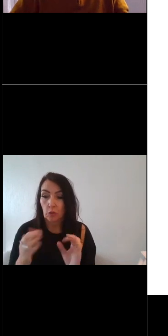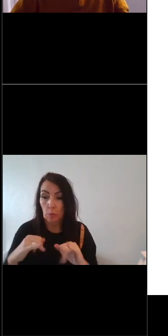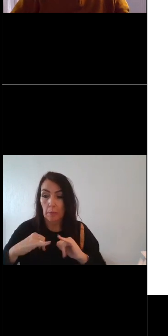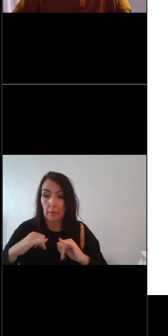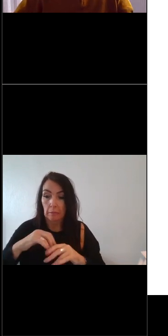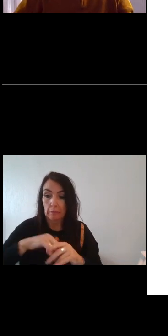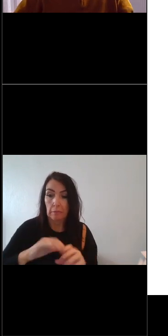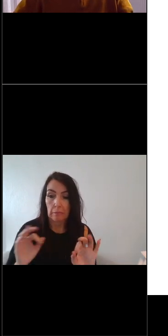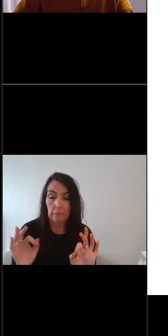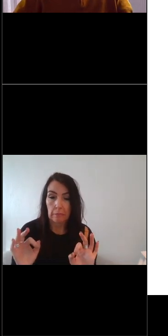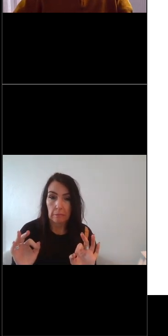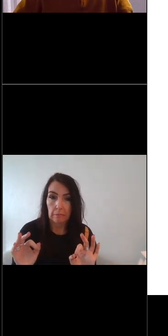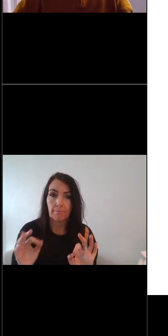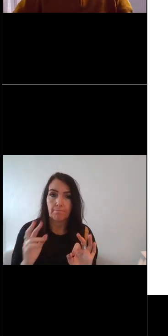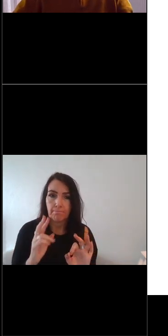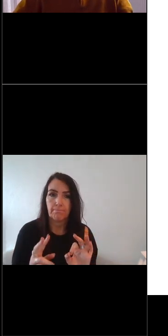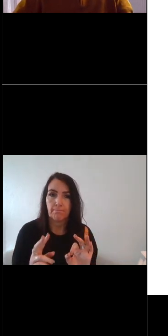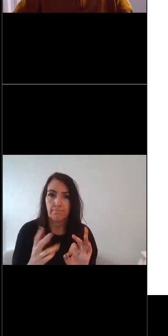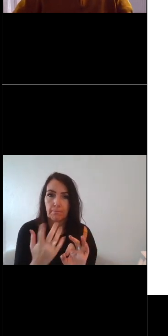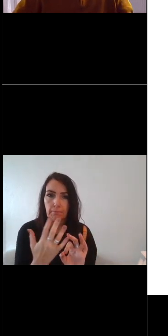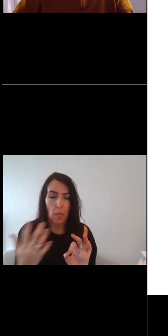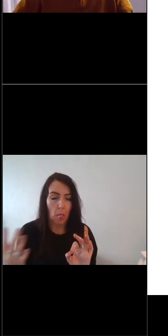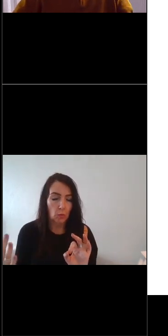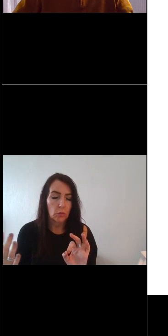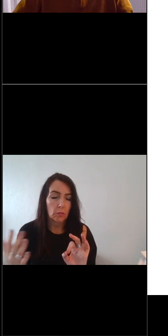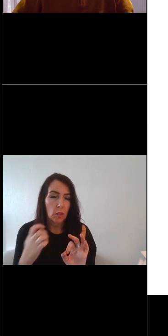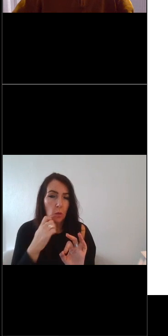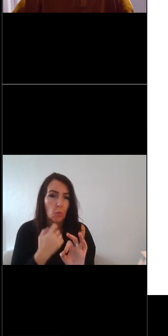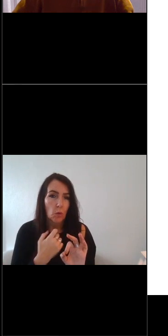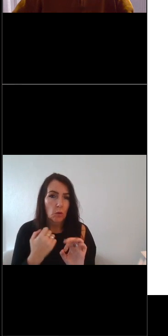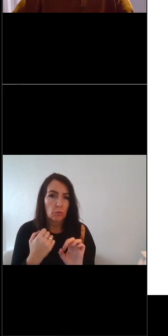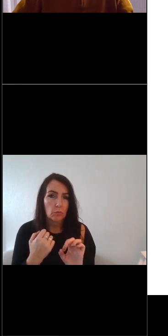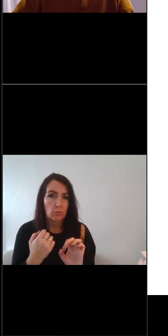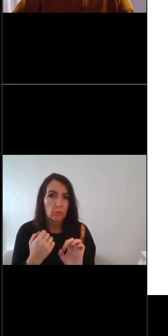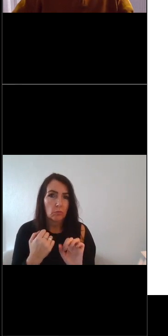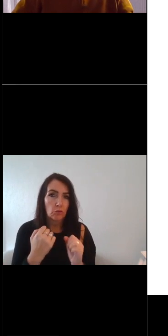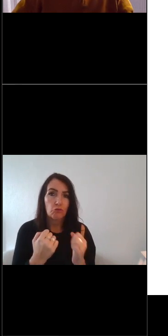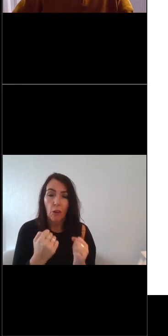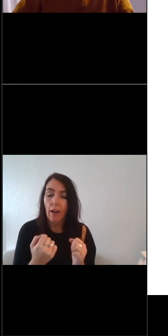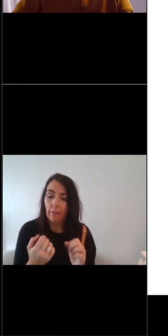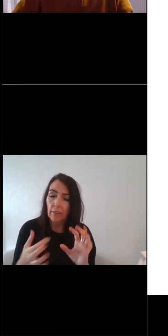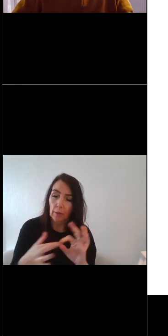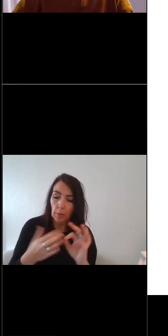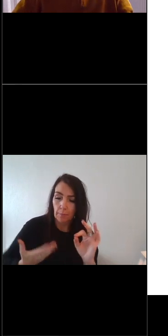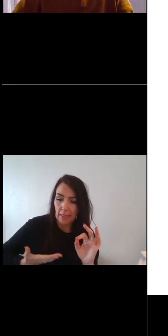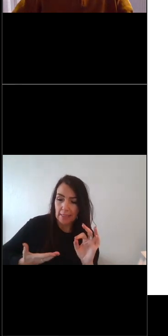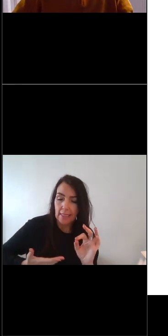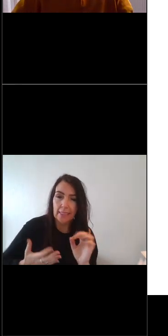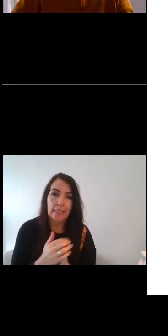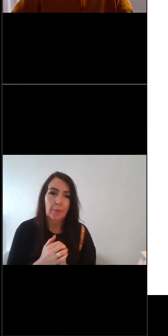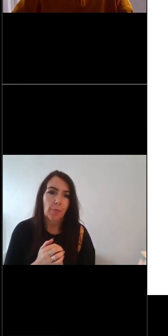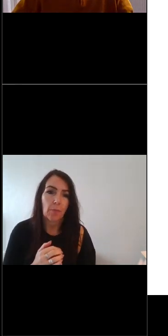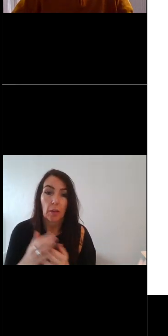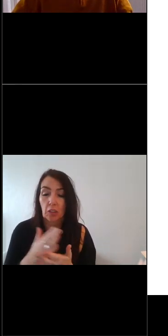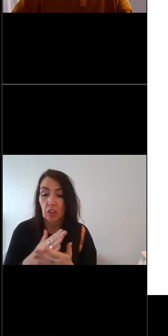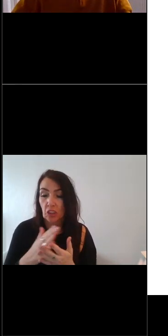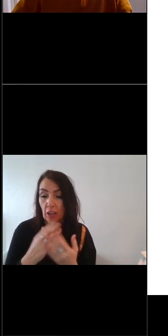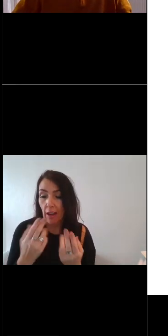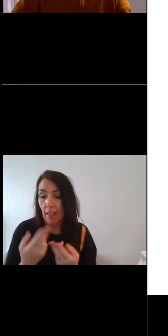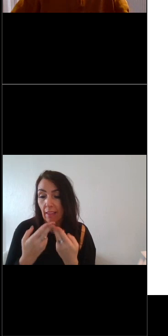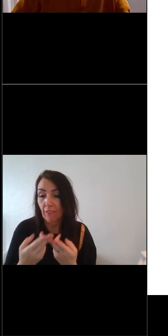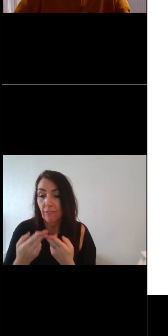fleet, you will find that many or most will drive by default for business. Few will share lifts. Some